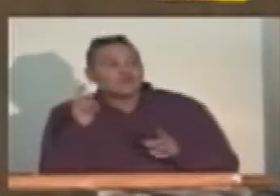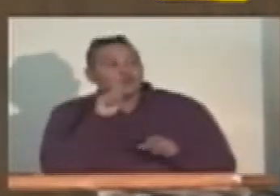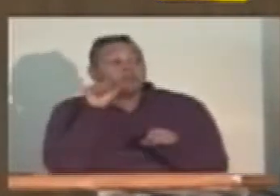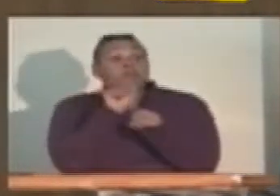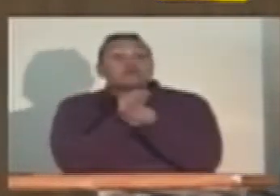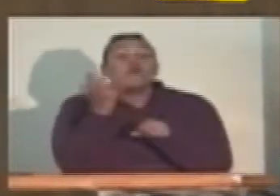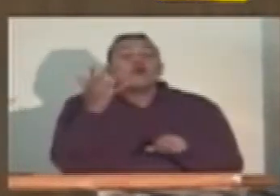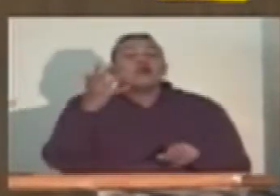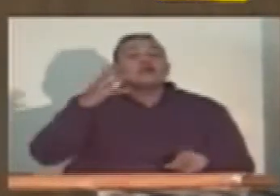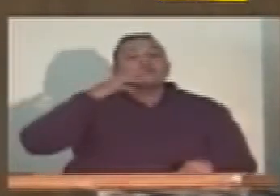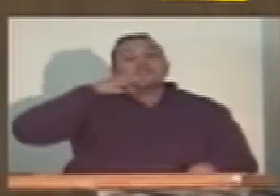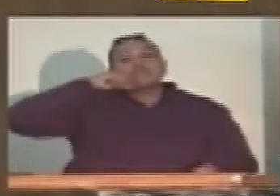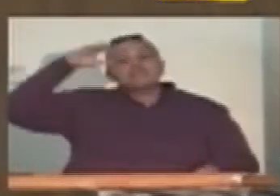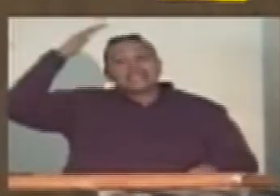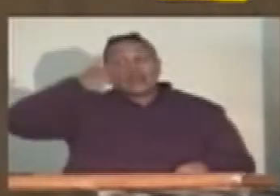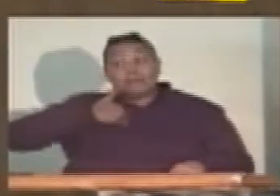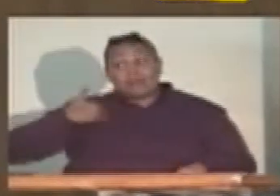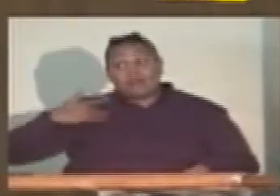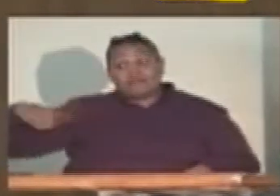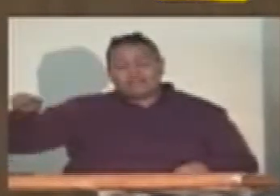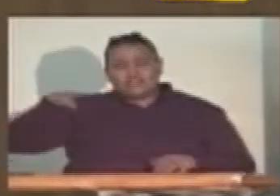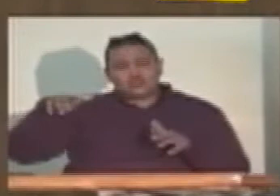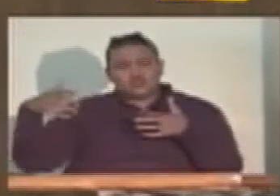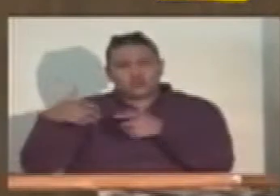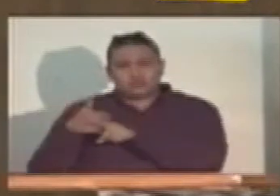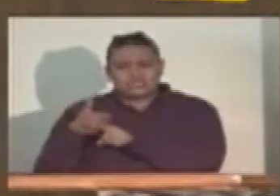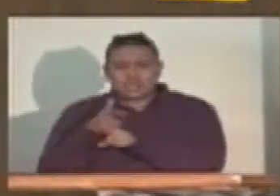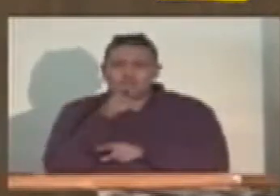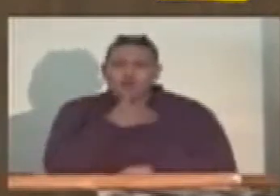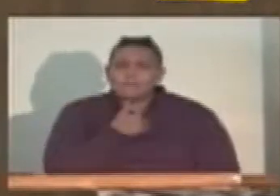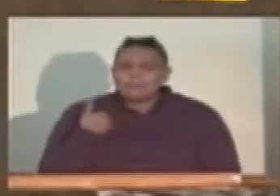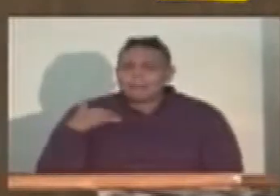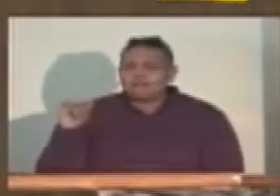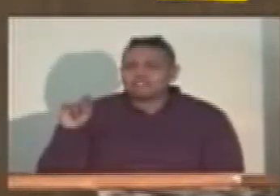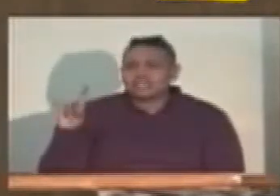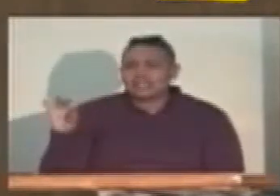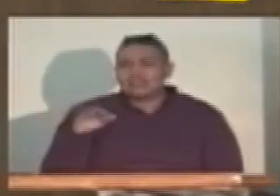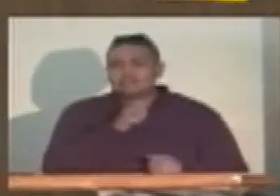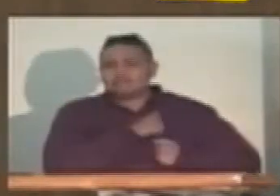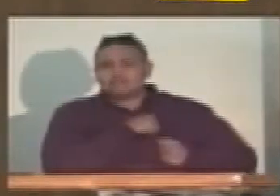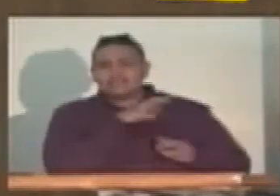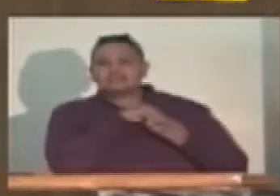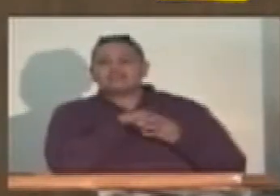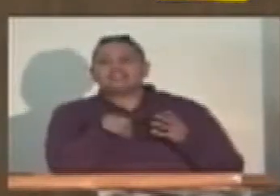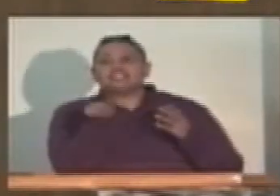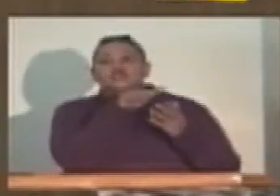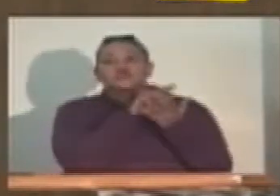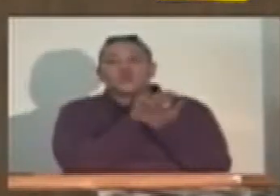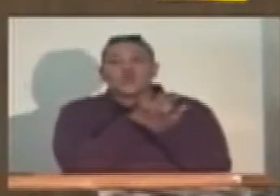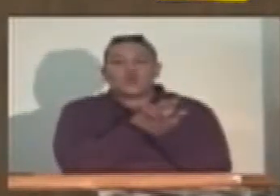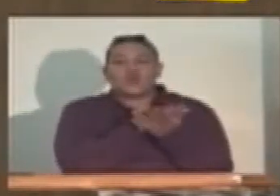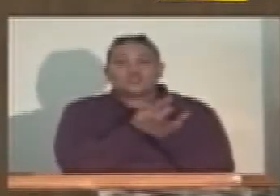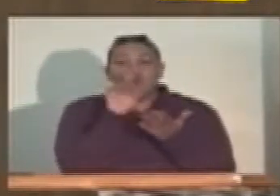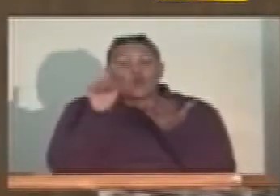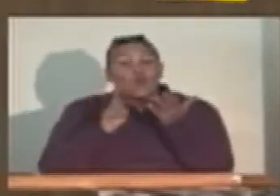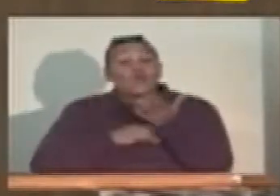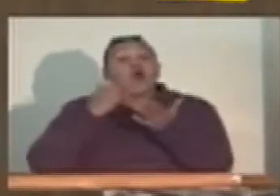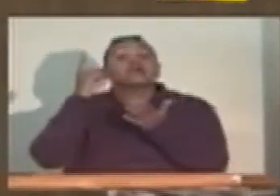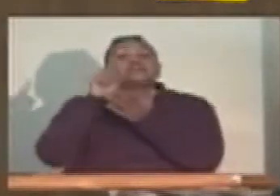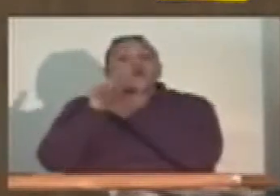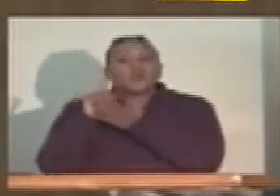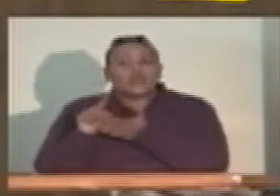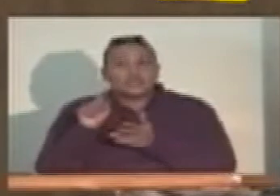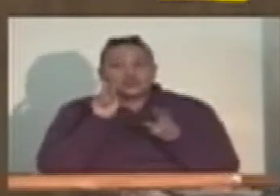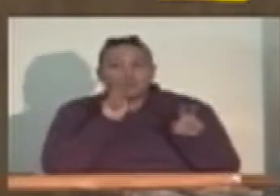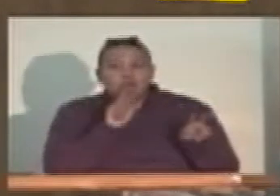that a senior member of these groups and or a member of the JDF is assigned to these schools at least once per week to